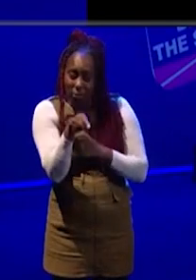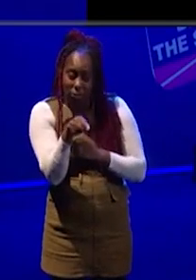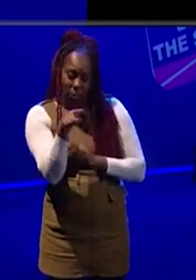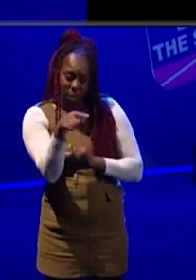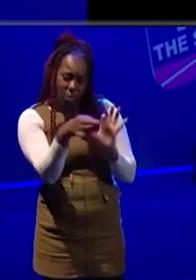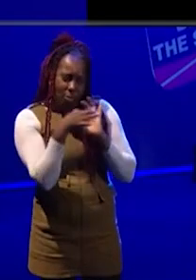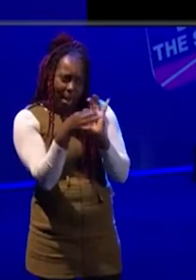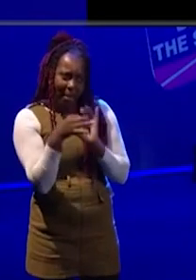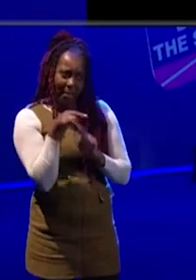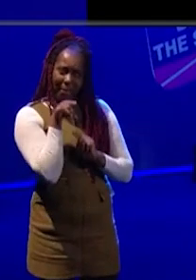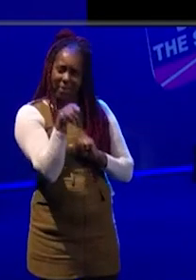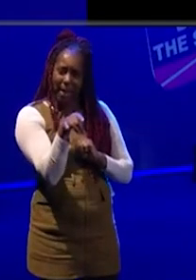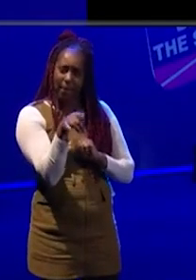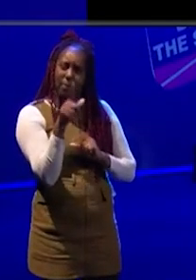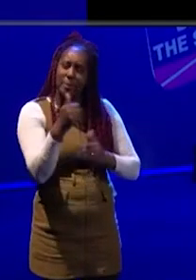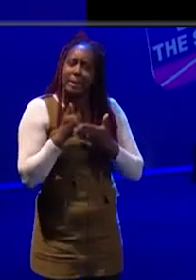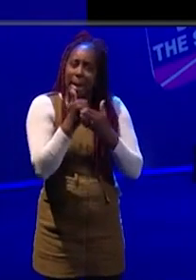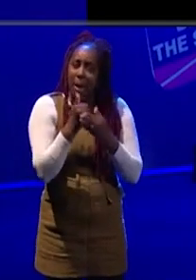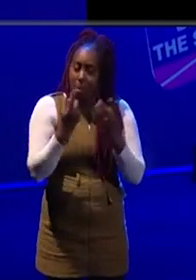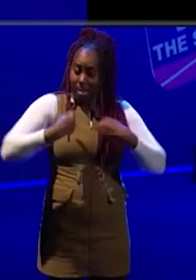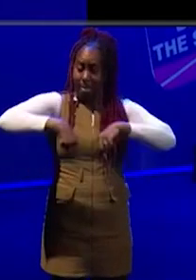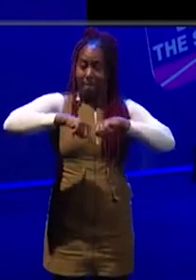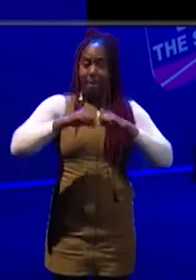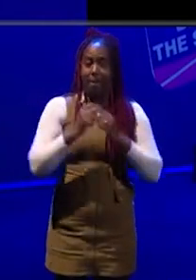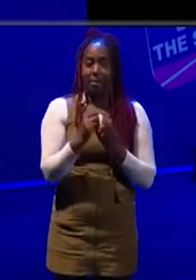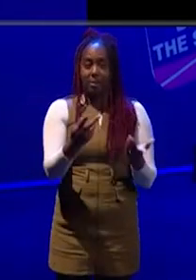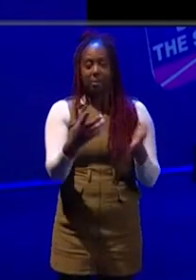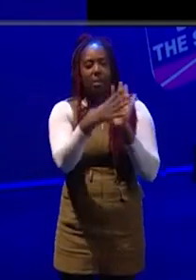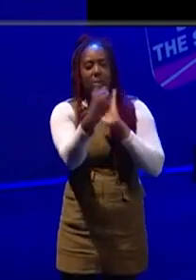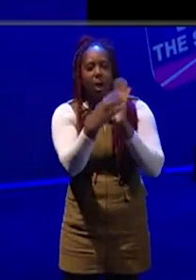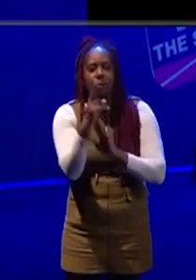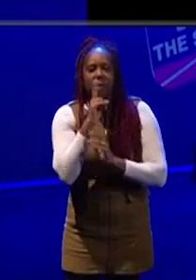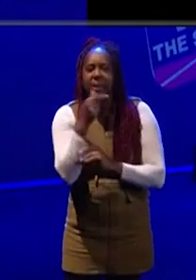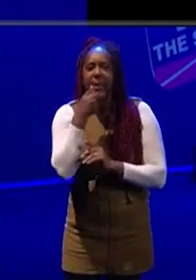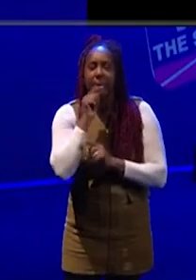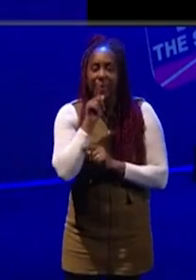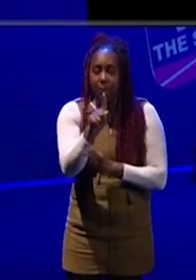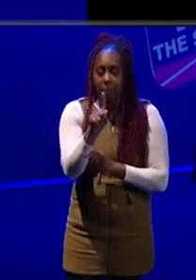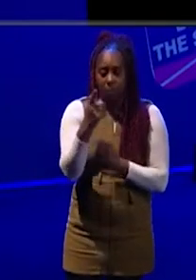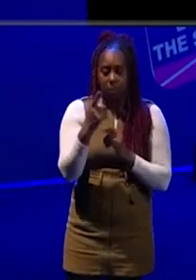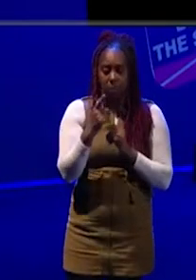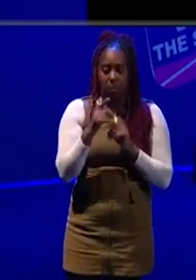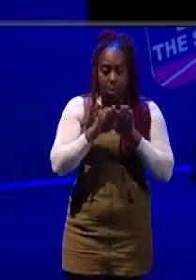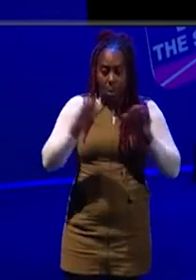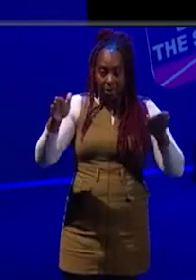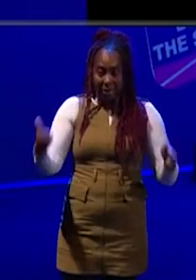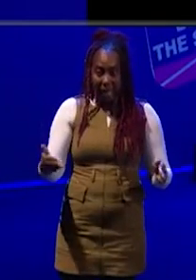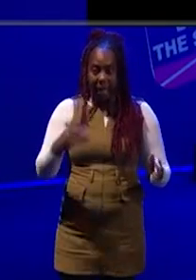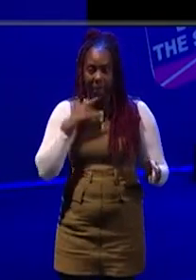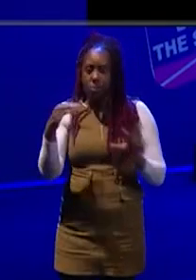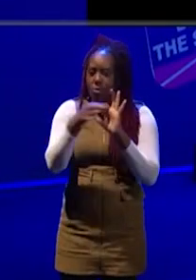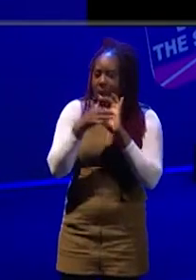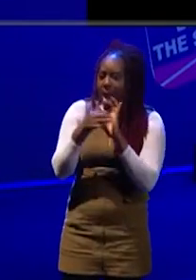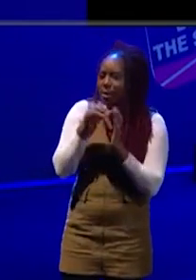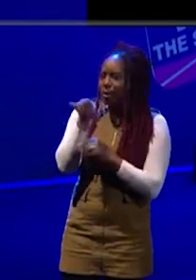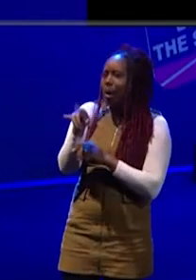to. And just to help us also, if you were seeing people on stage that you can relate to, the next step